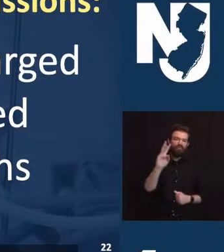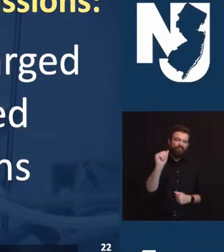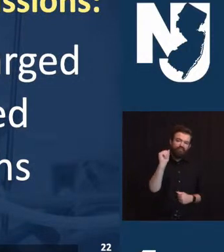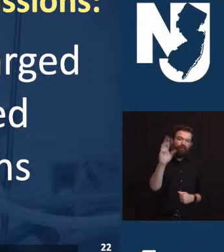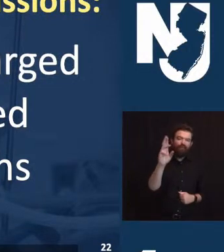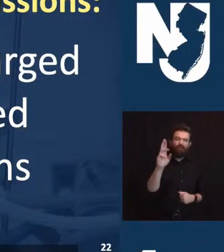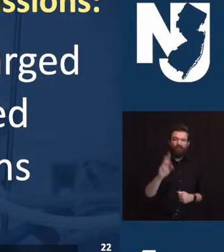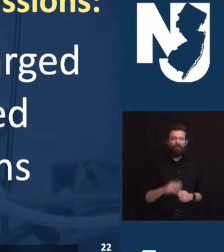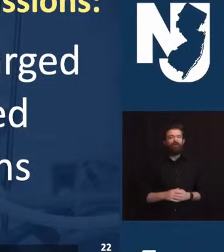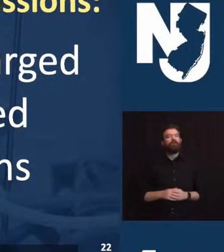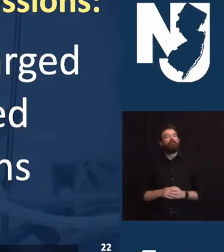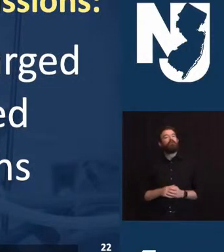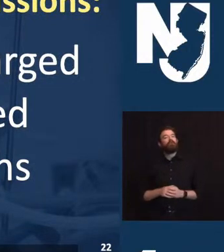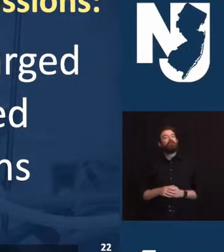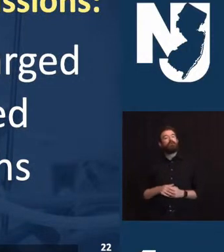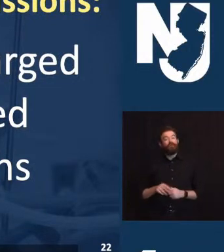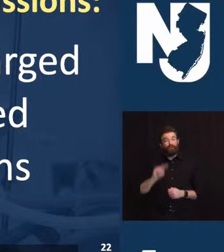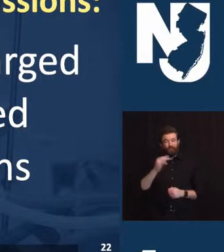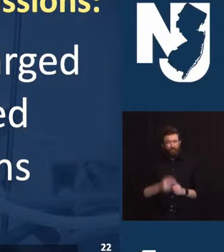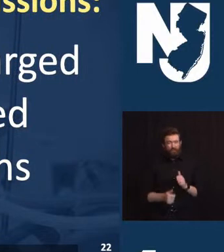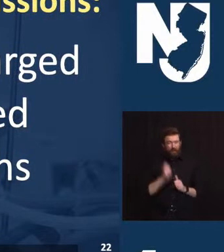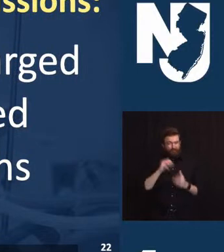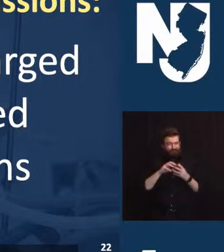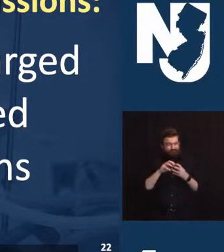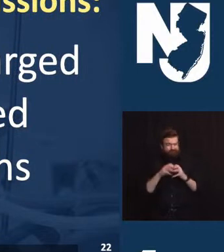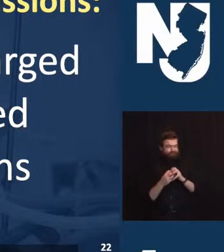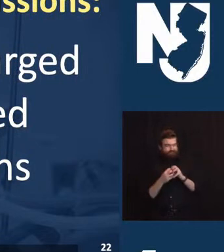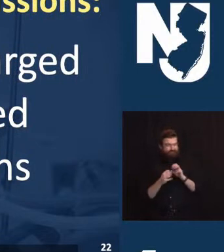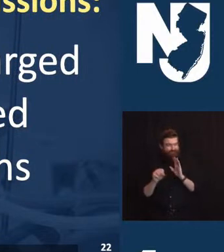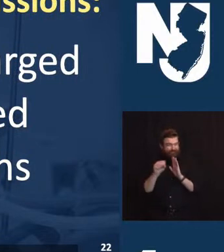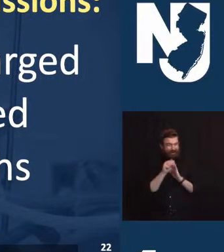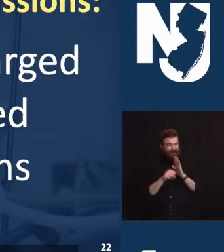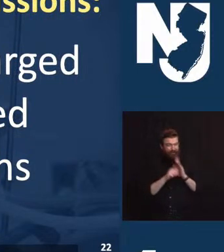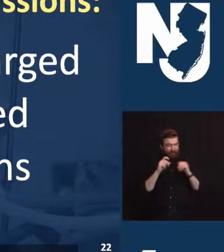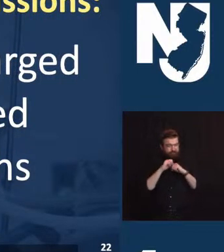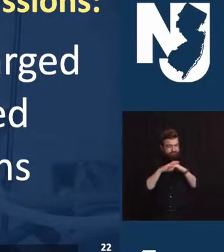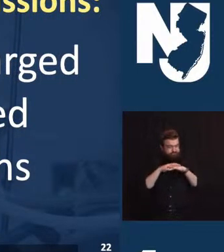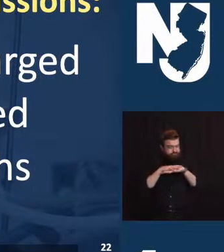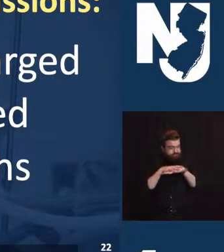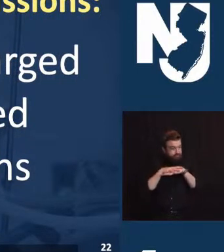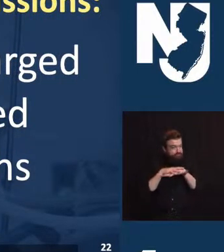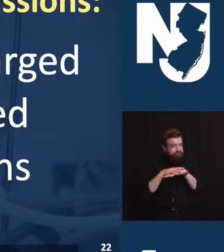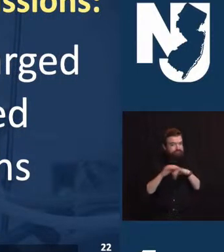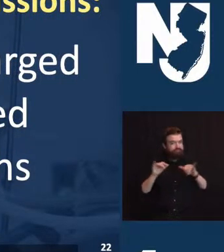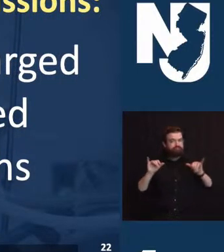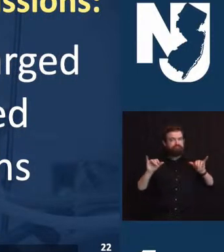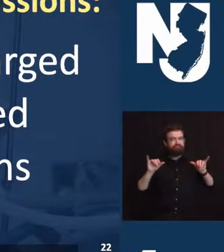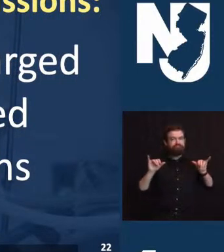many respects that's a huge positive, it has been a huge challenge in battling this virus.